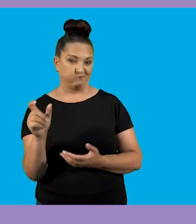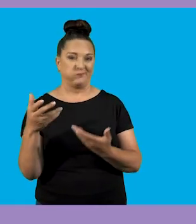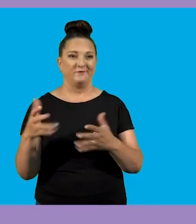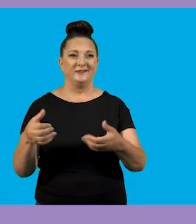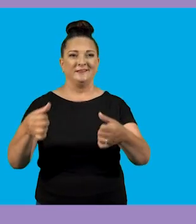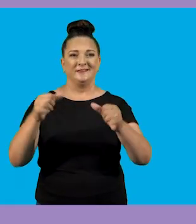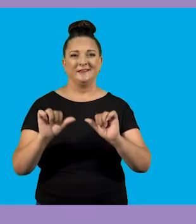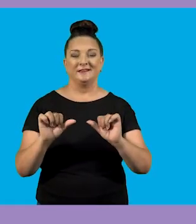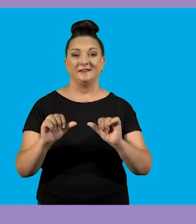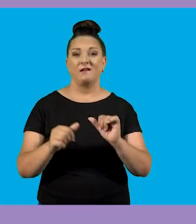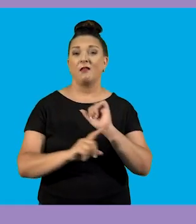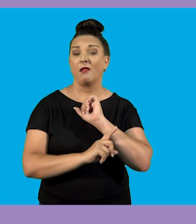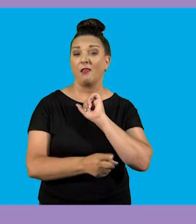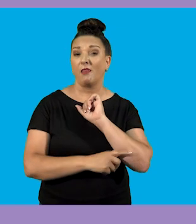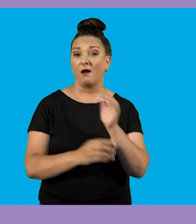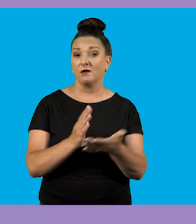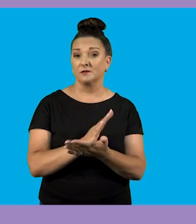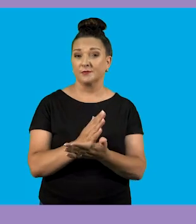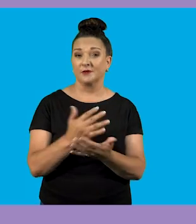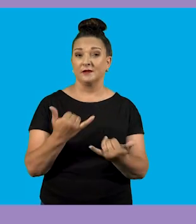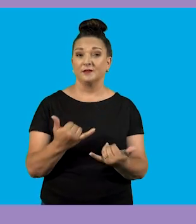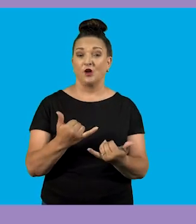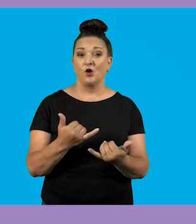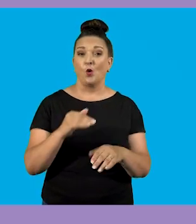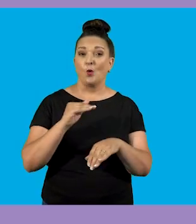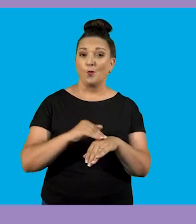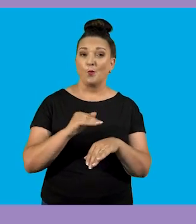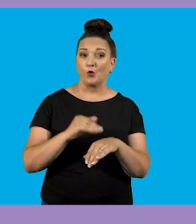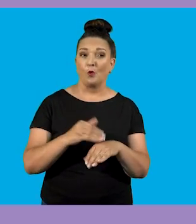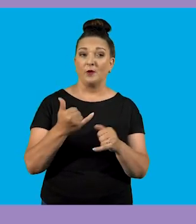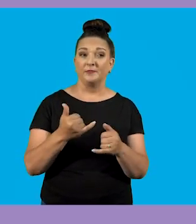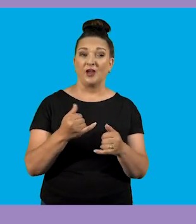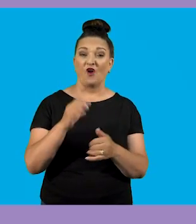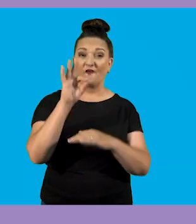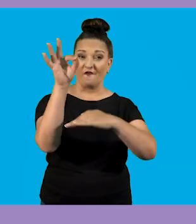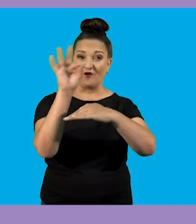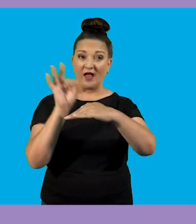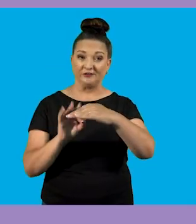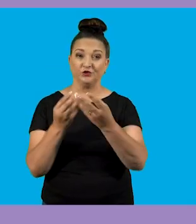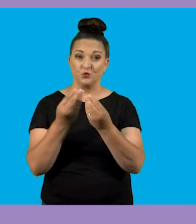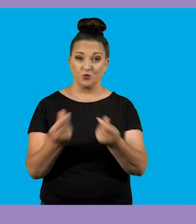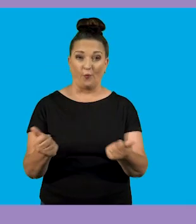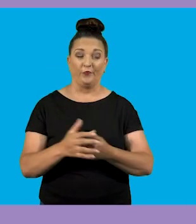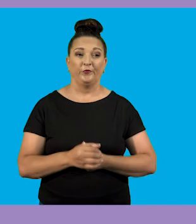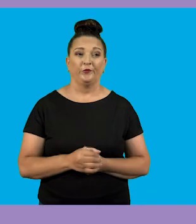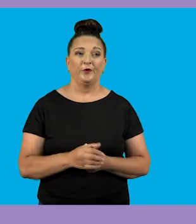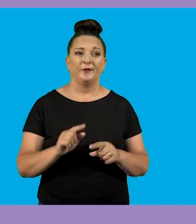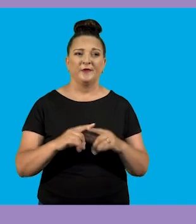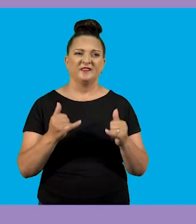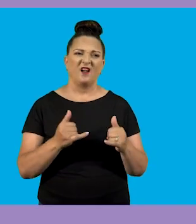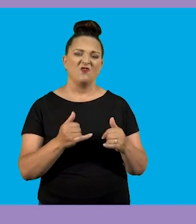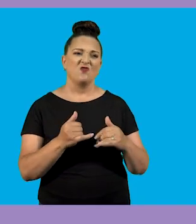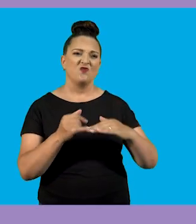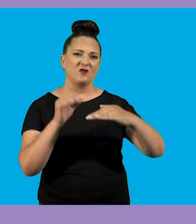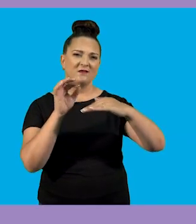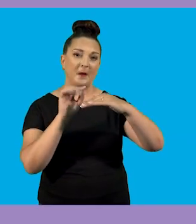Let's move on to the last part of the lesson, and that is solving for algebraic fractions. So we are quickly going to use our methods